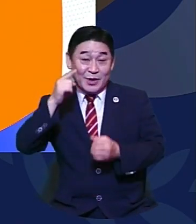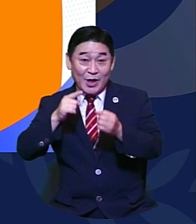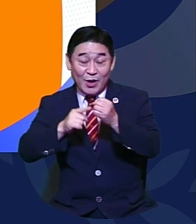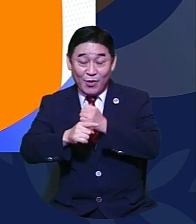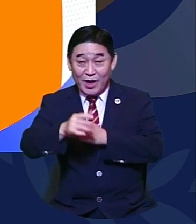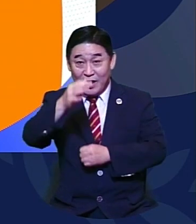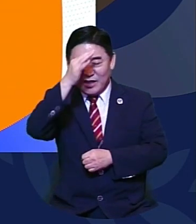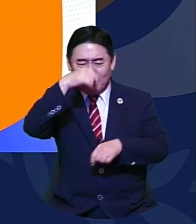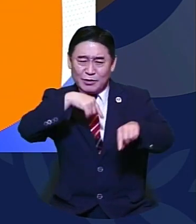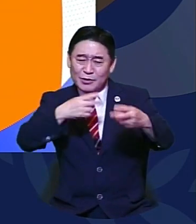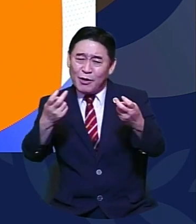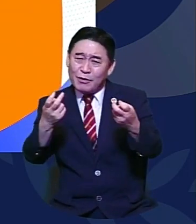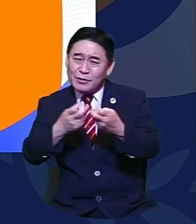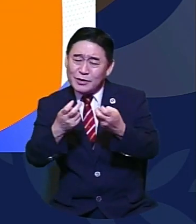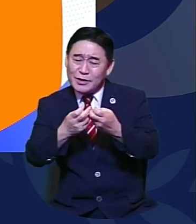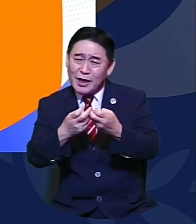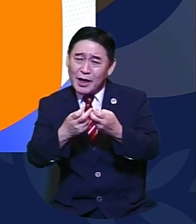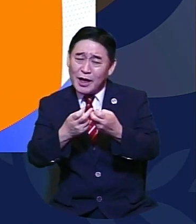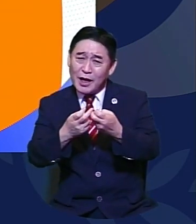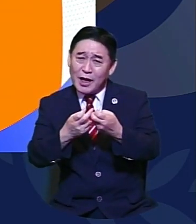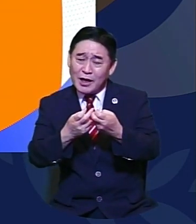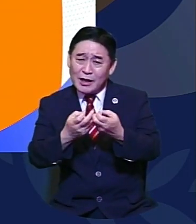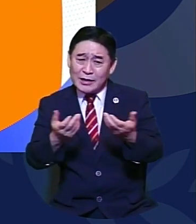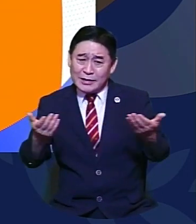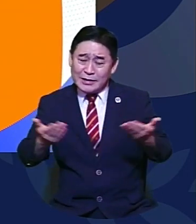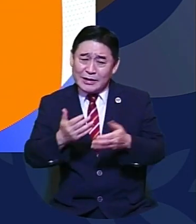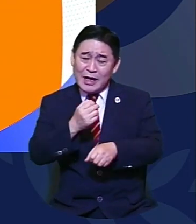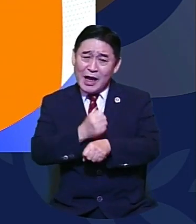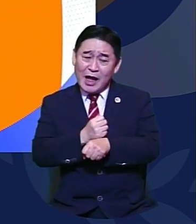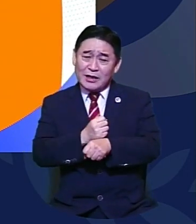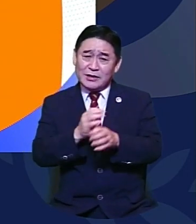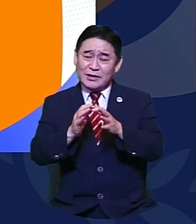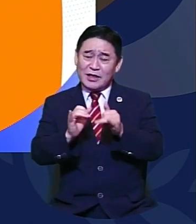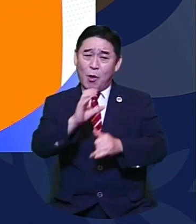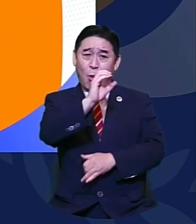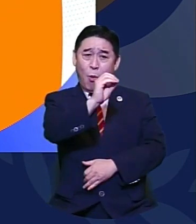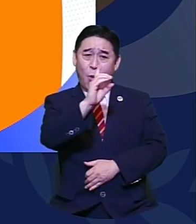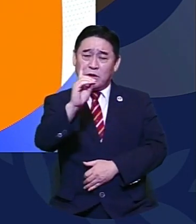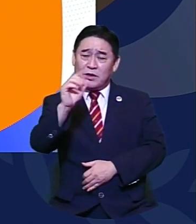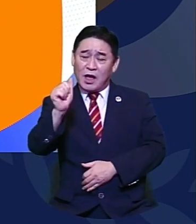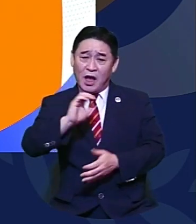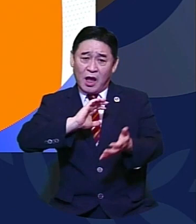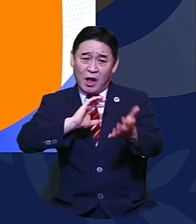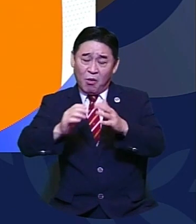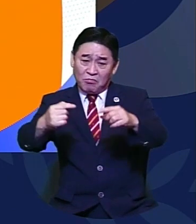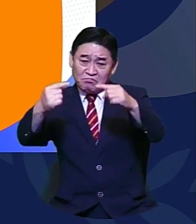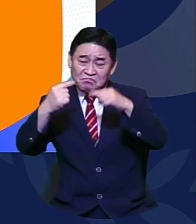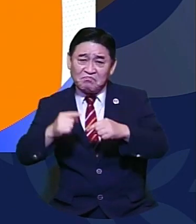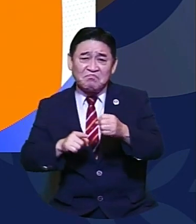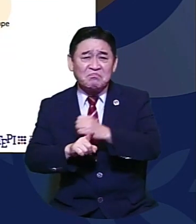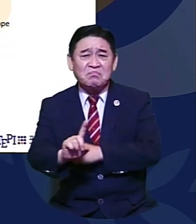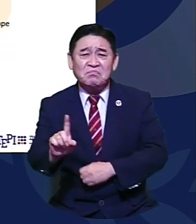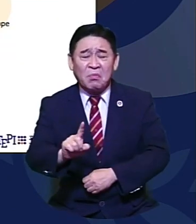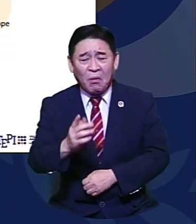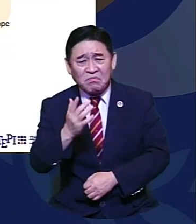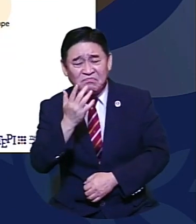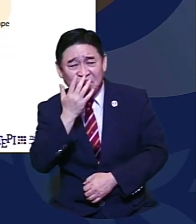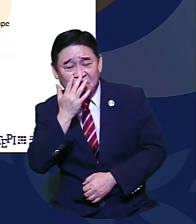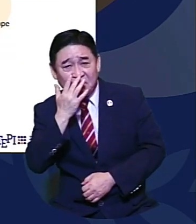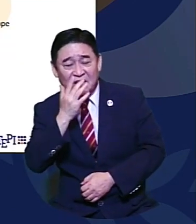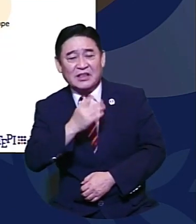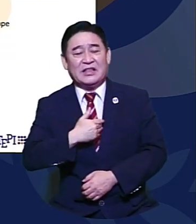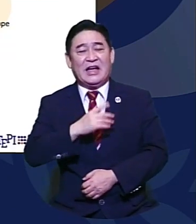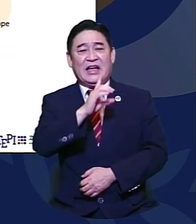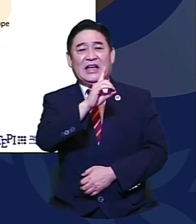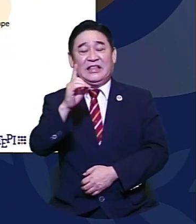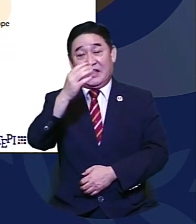ODA conference. It is because I'm going to talk about digital technology and development cooperation. And to do